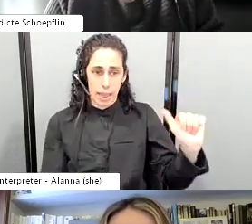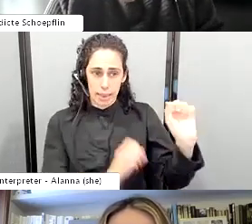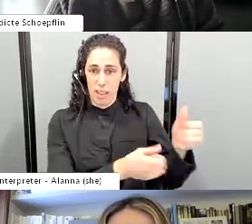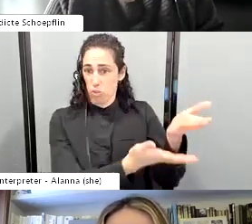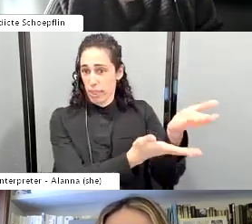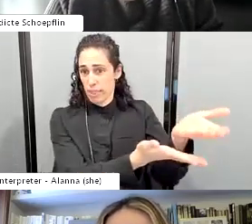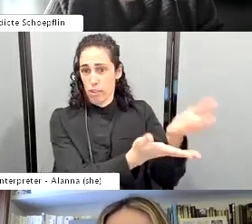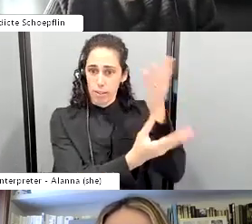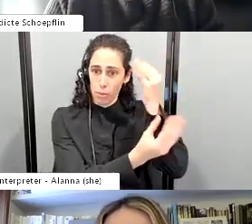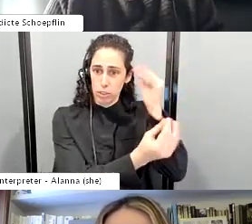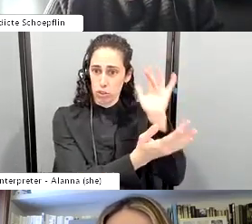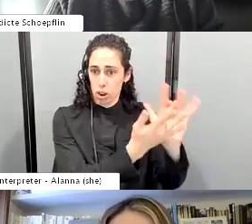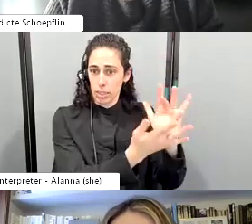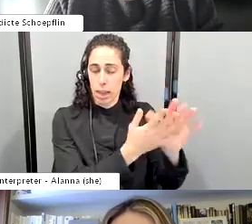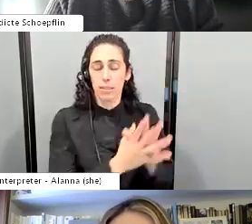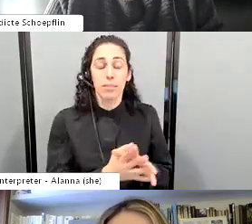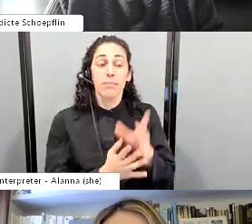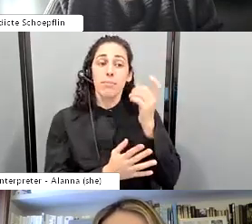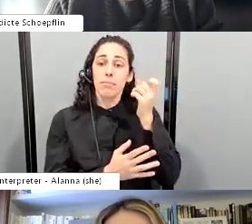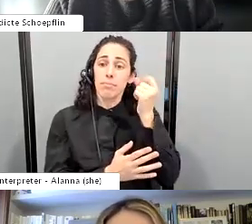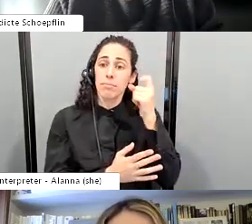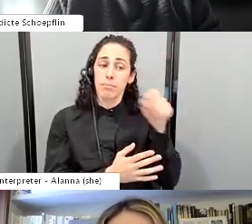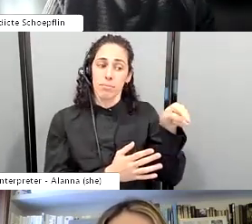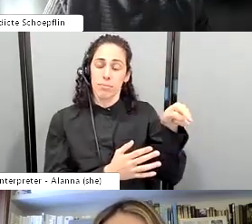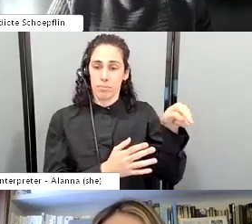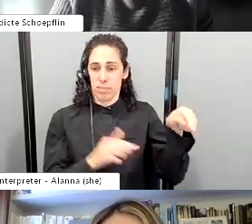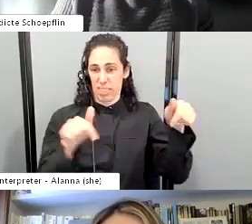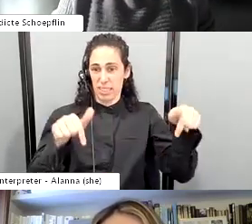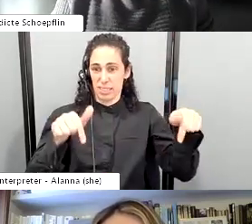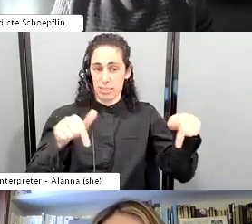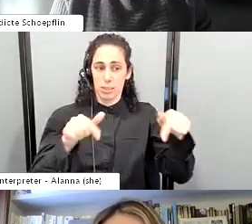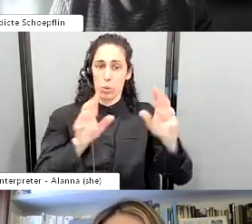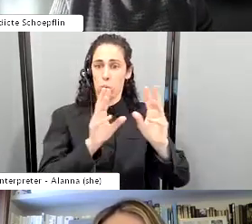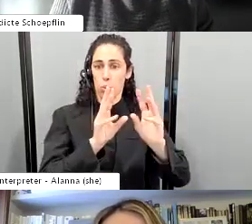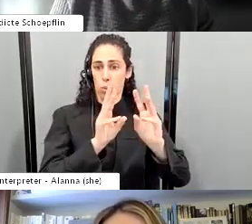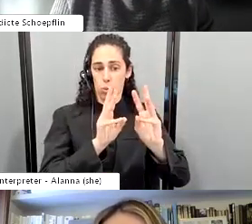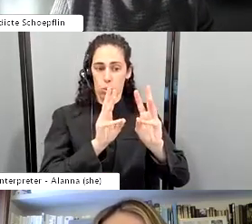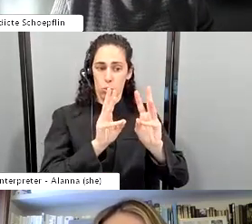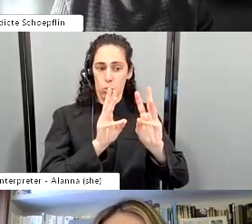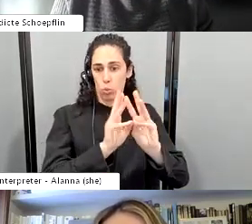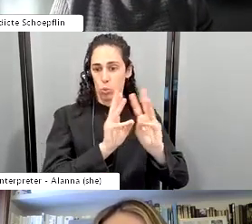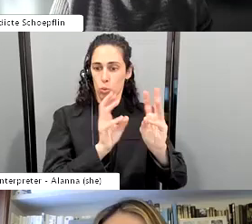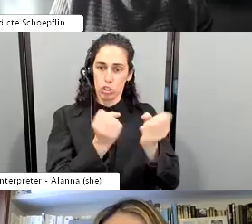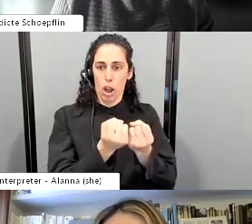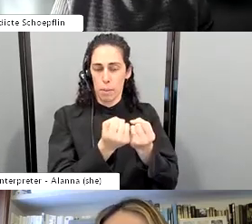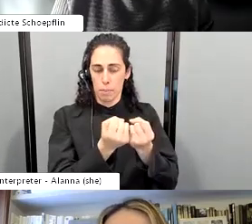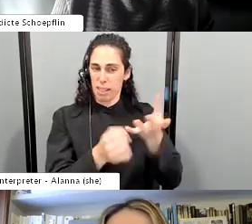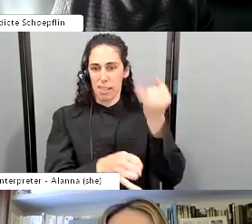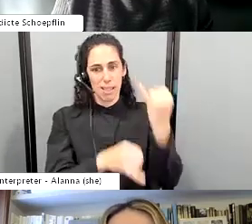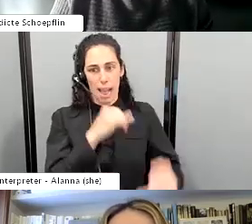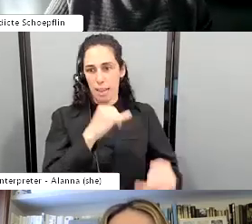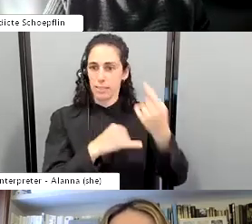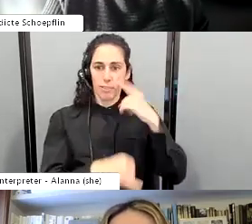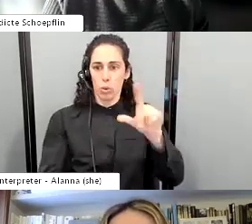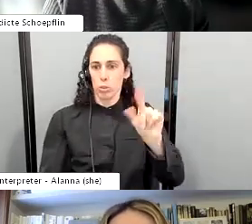for the year. So we do thank everyone who's attended all of our webinars. We've had a great turnout this year. So we do thank